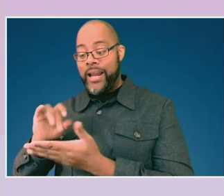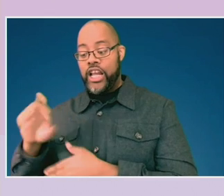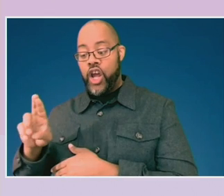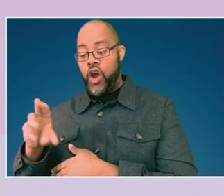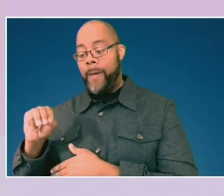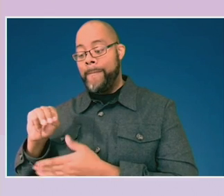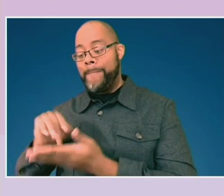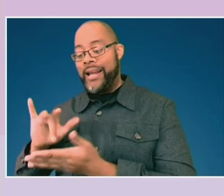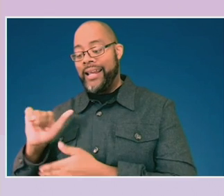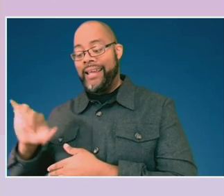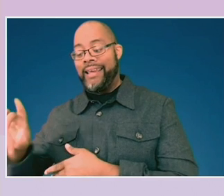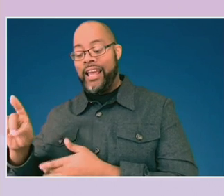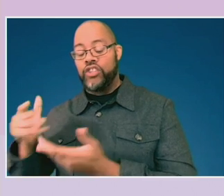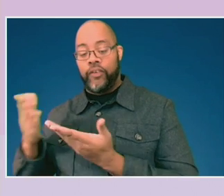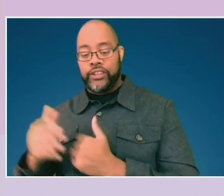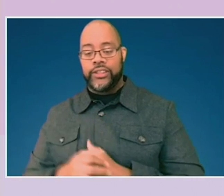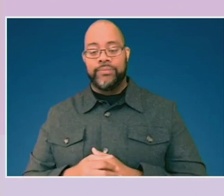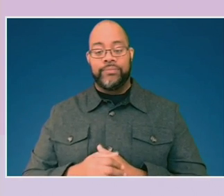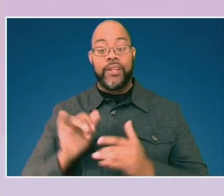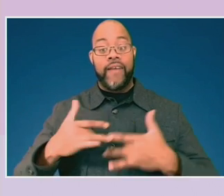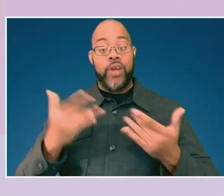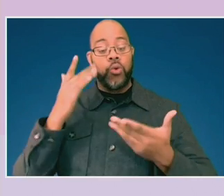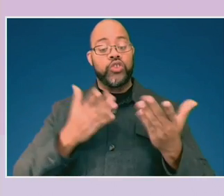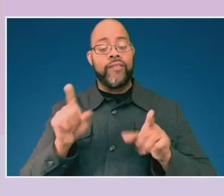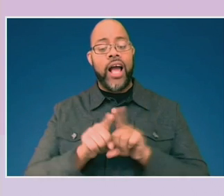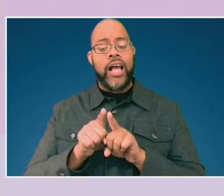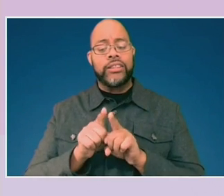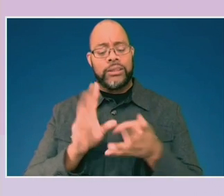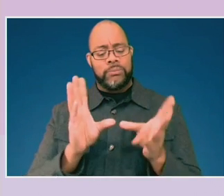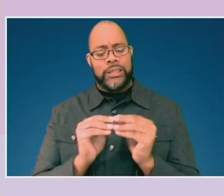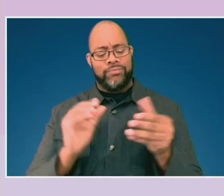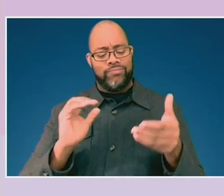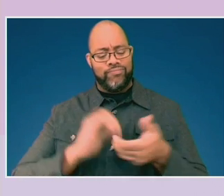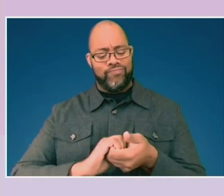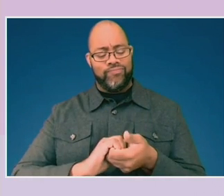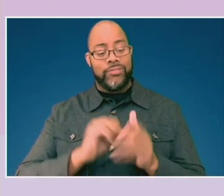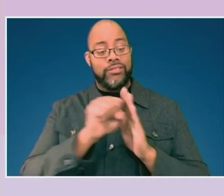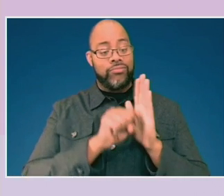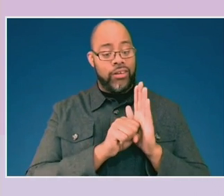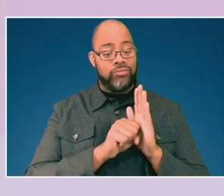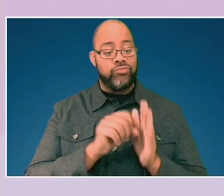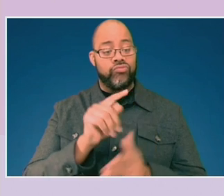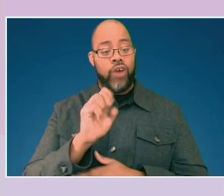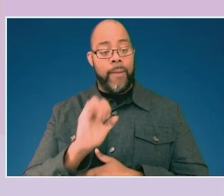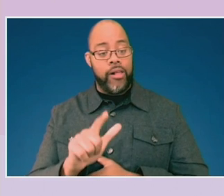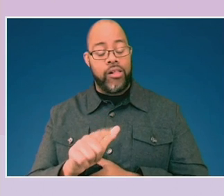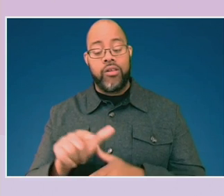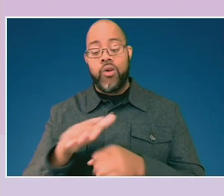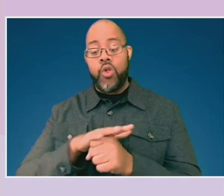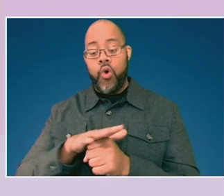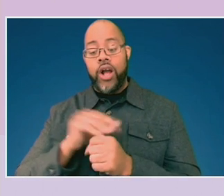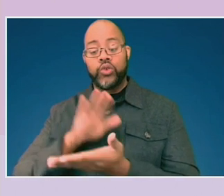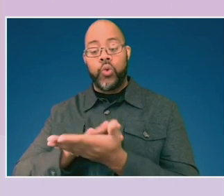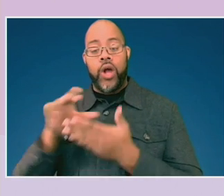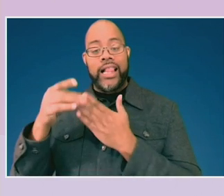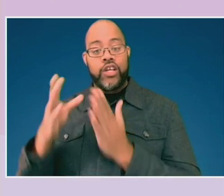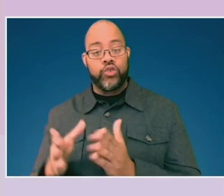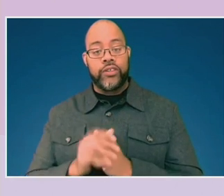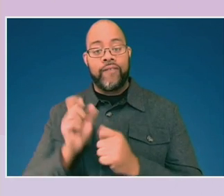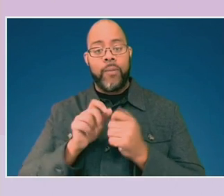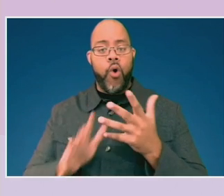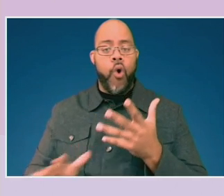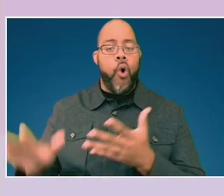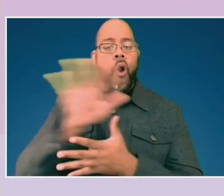Services. This event will serve as a convening of state, tribal, local, and school leaders from across the